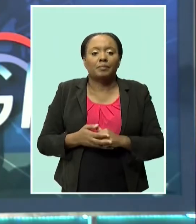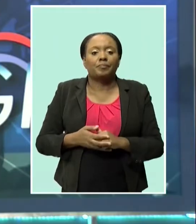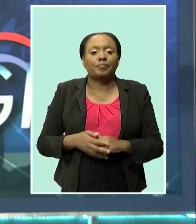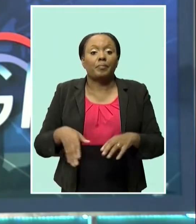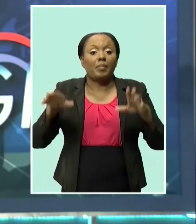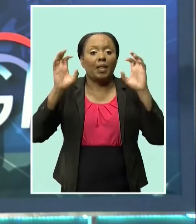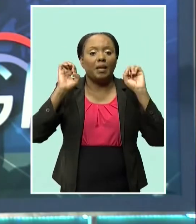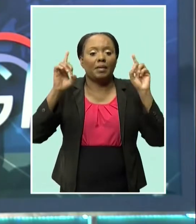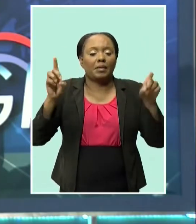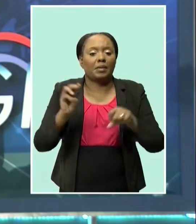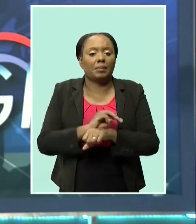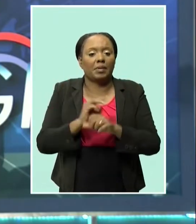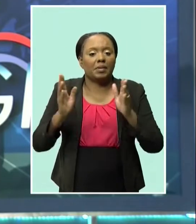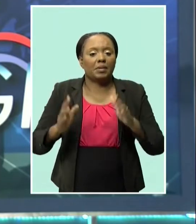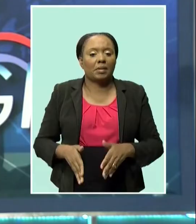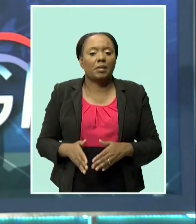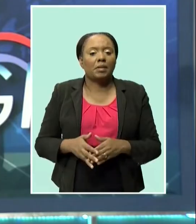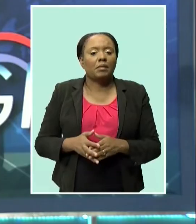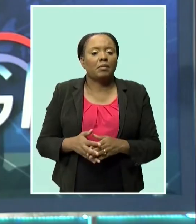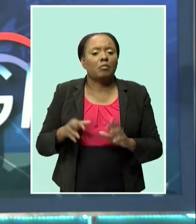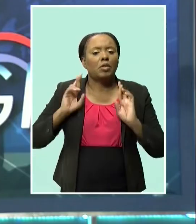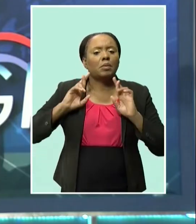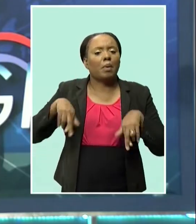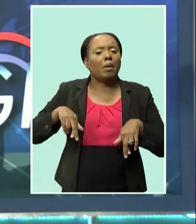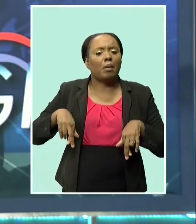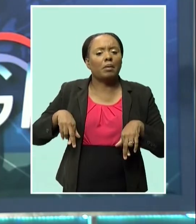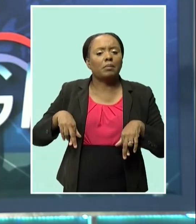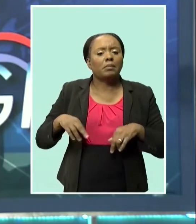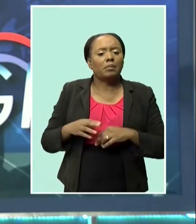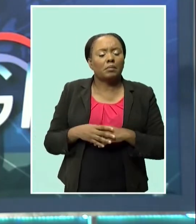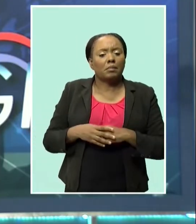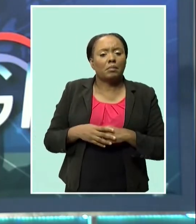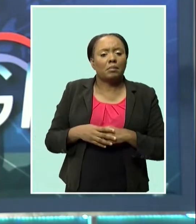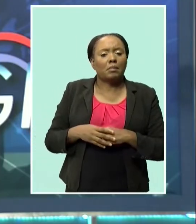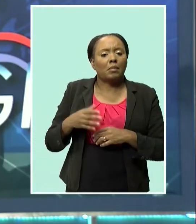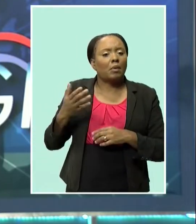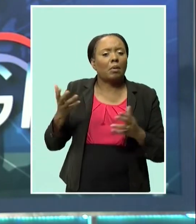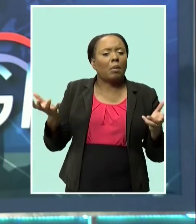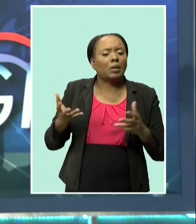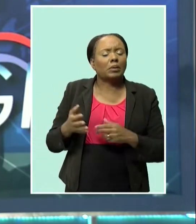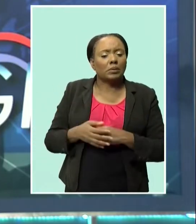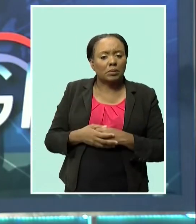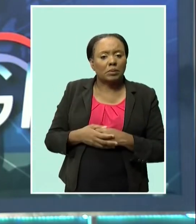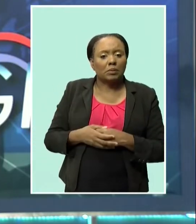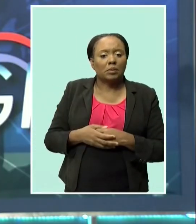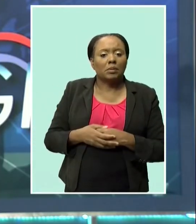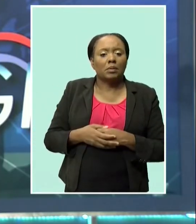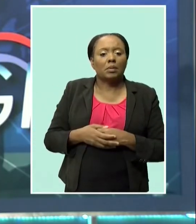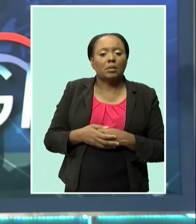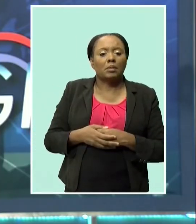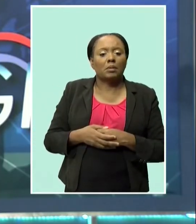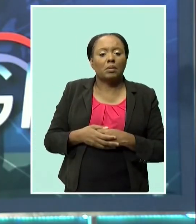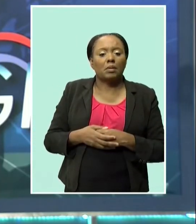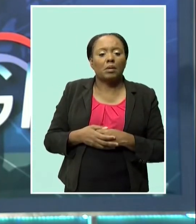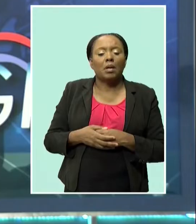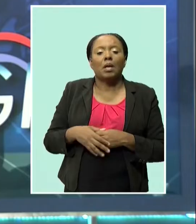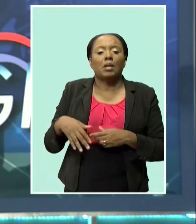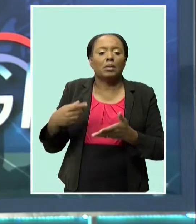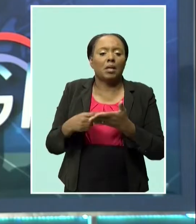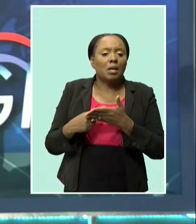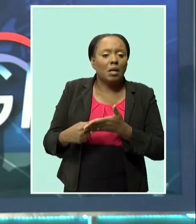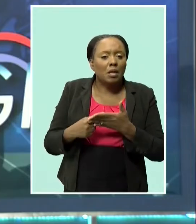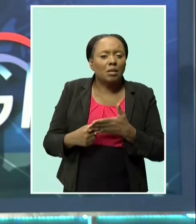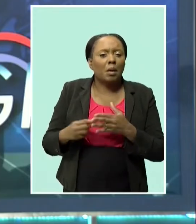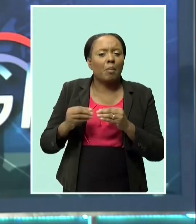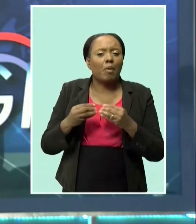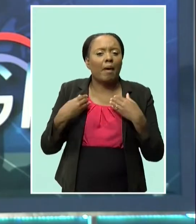Education Minister Kay McConney is responding to concerns about any significant increase in the price of healthier foods to be served to students under the